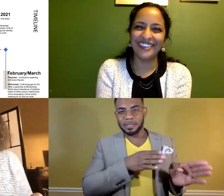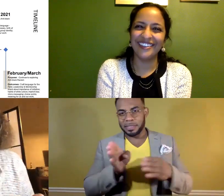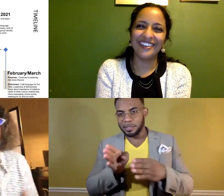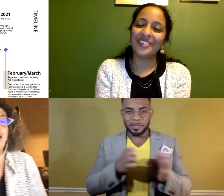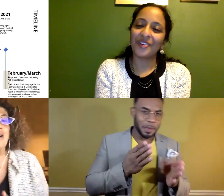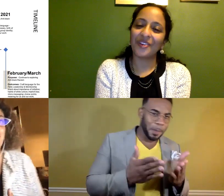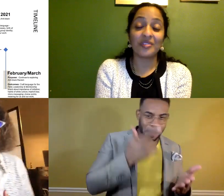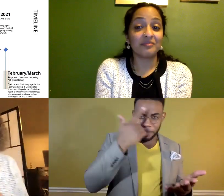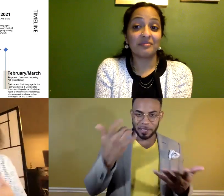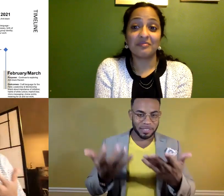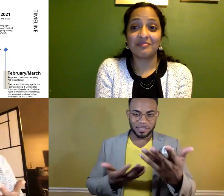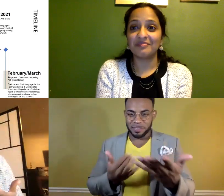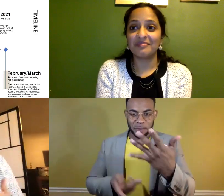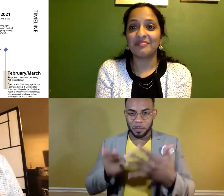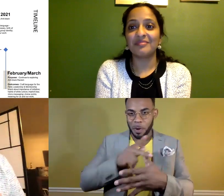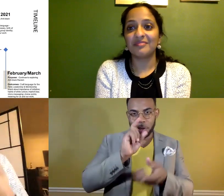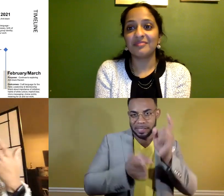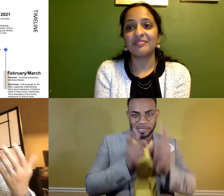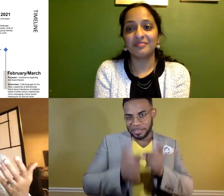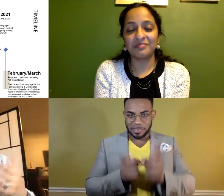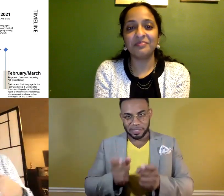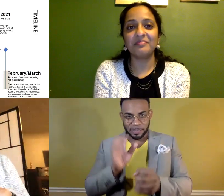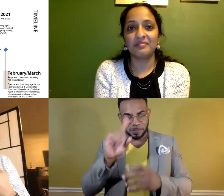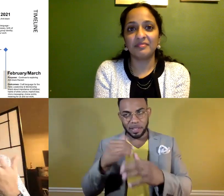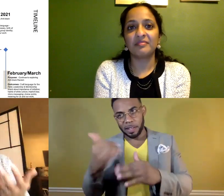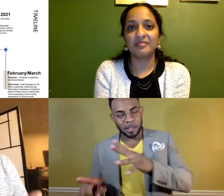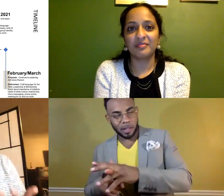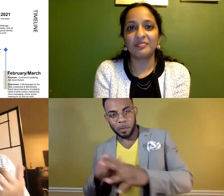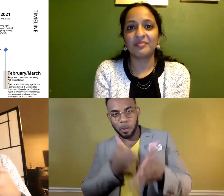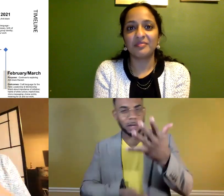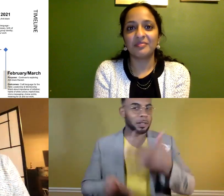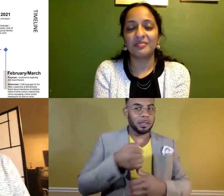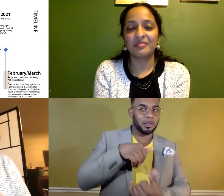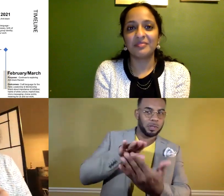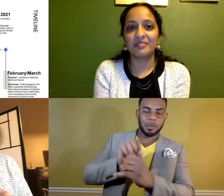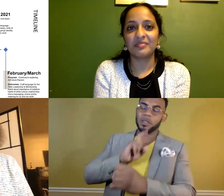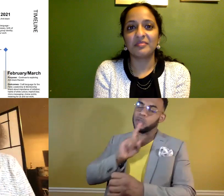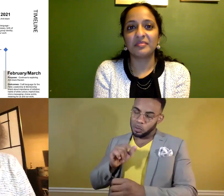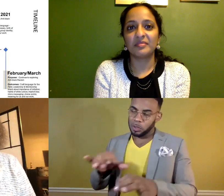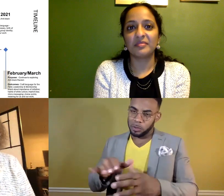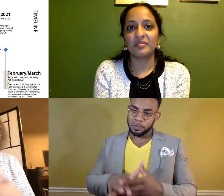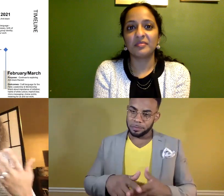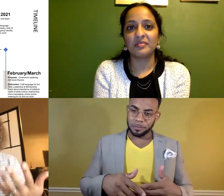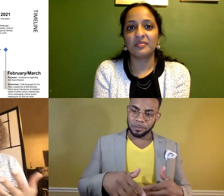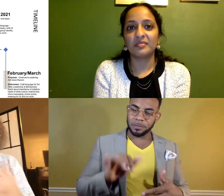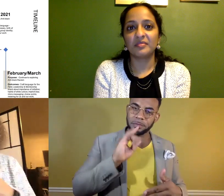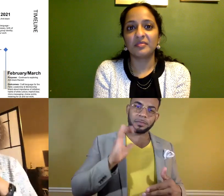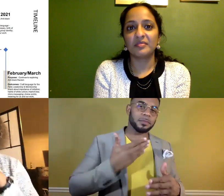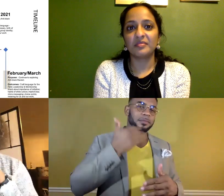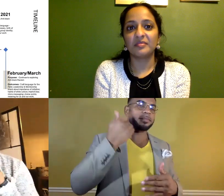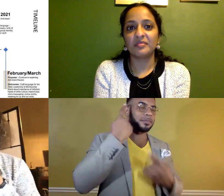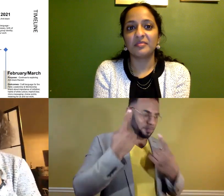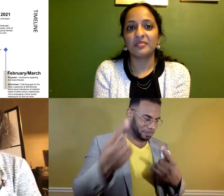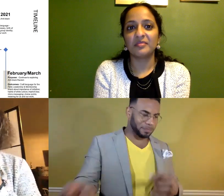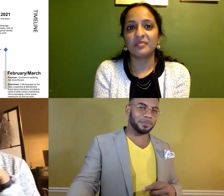because you never know. Things might come up that we want to really address and make sure that we do. But this was our best